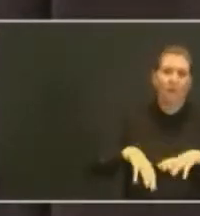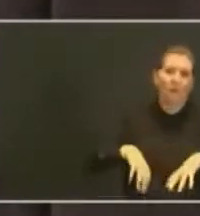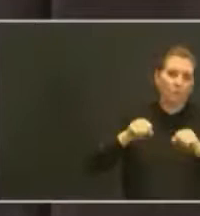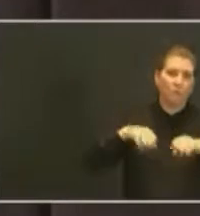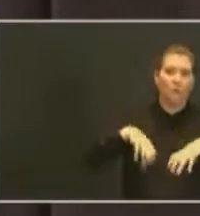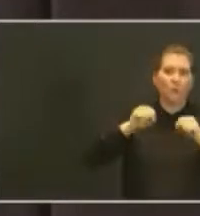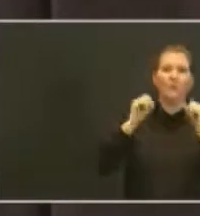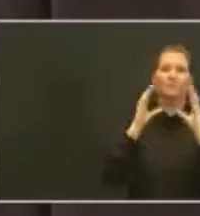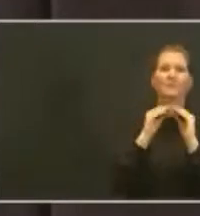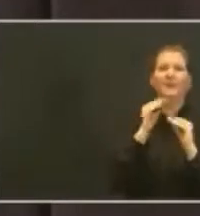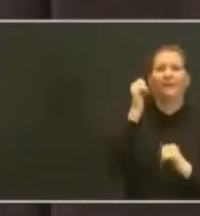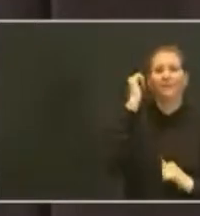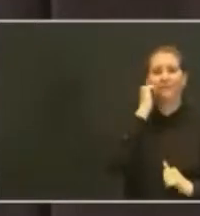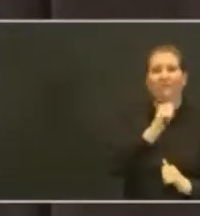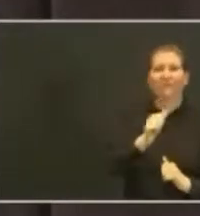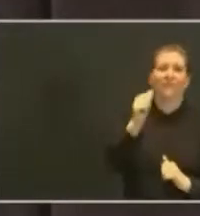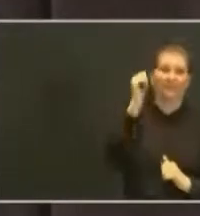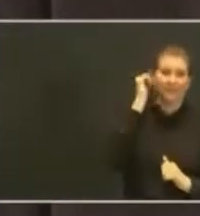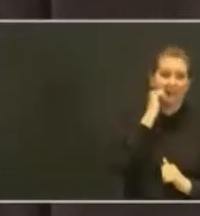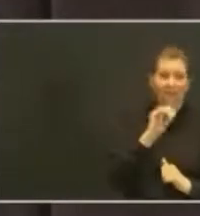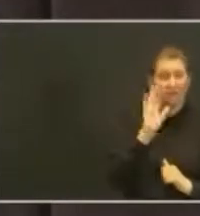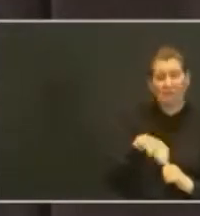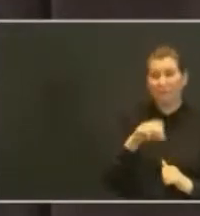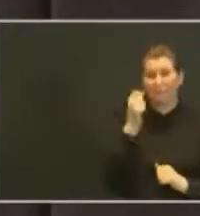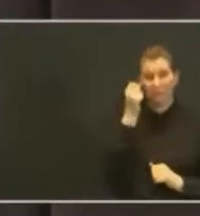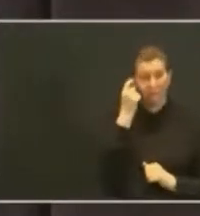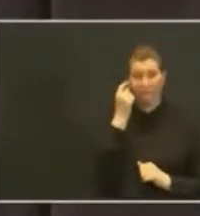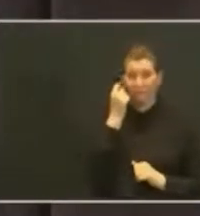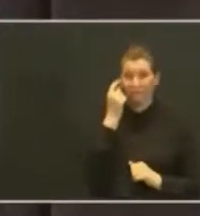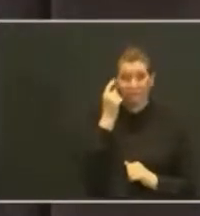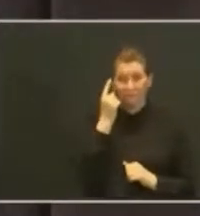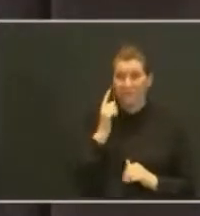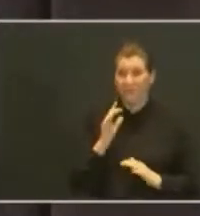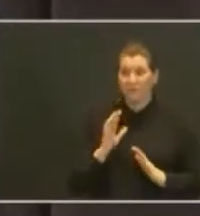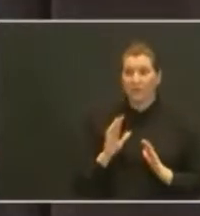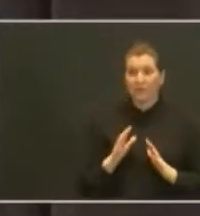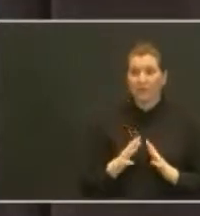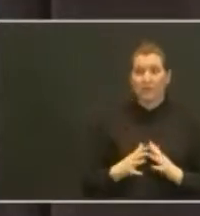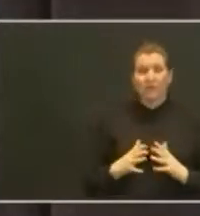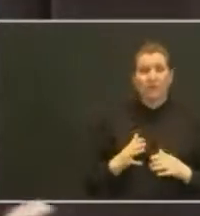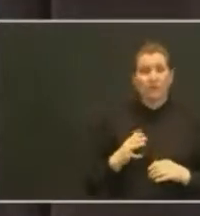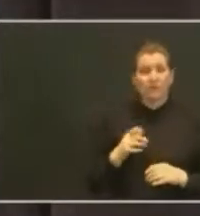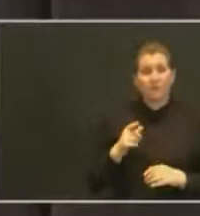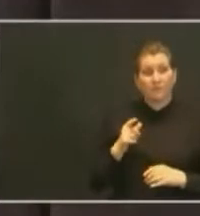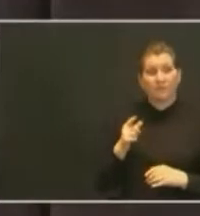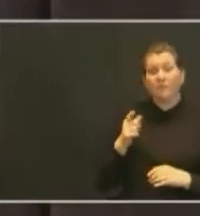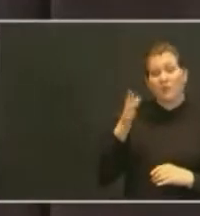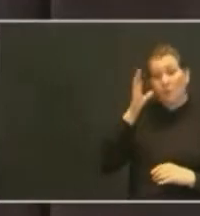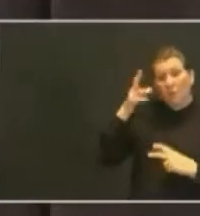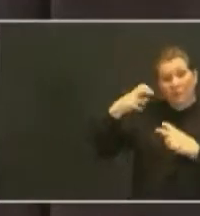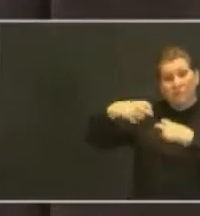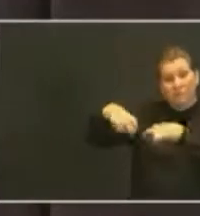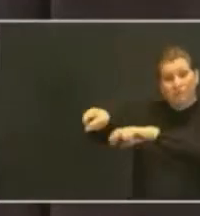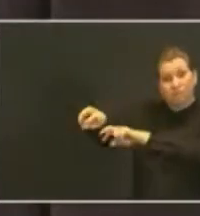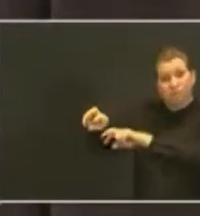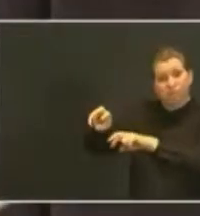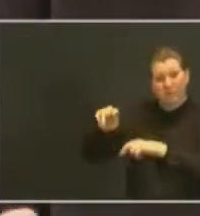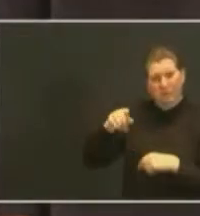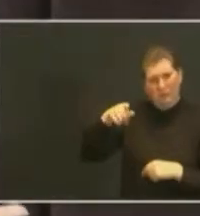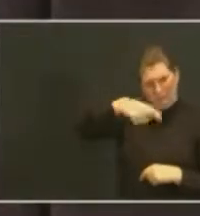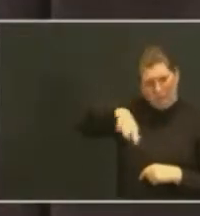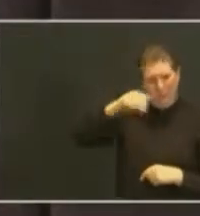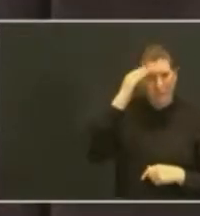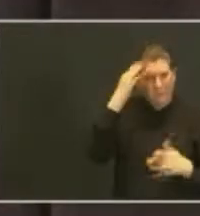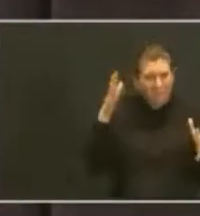daily basis. The change that was shared was one that has been part of the process and